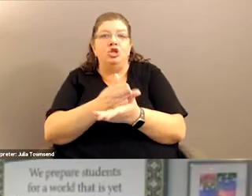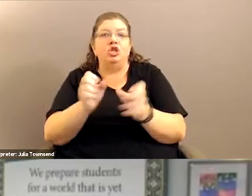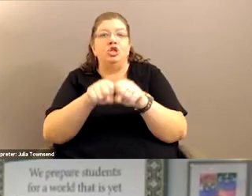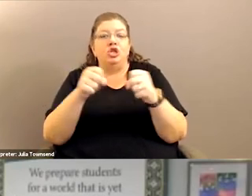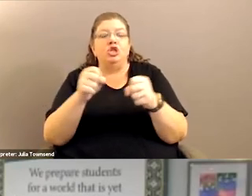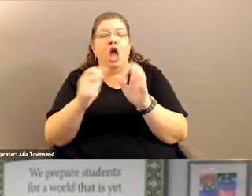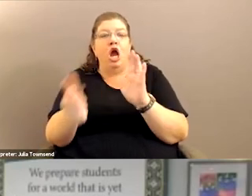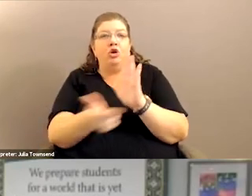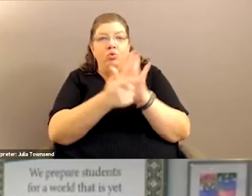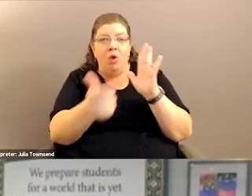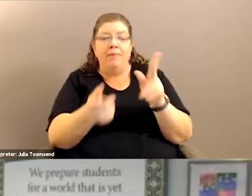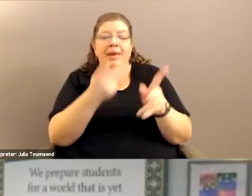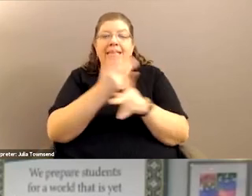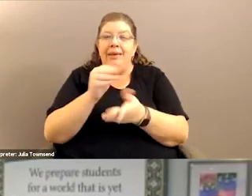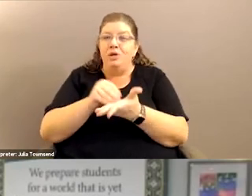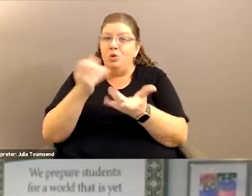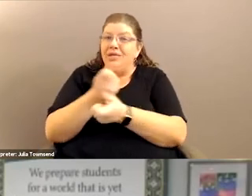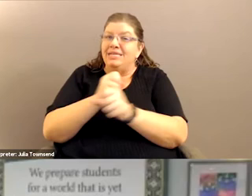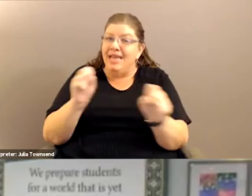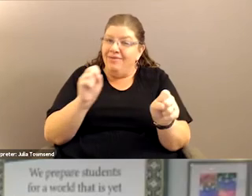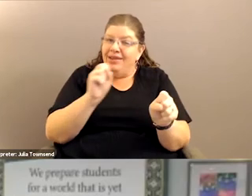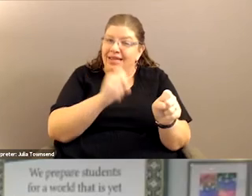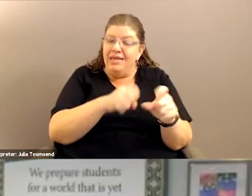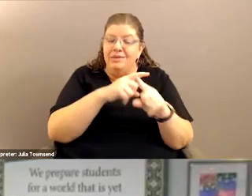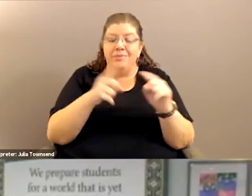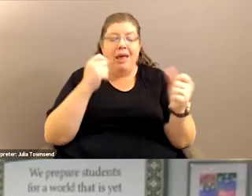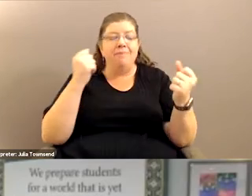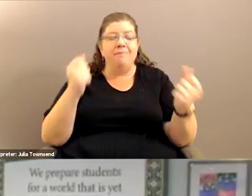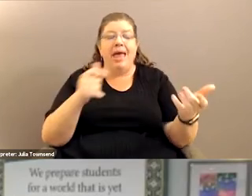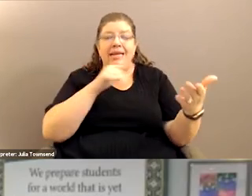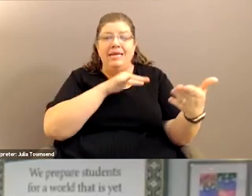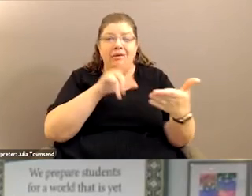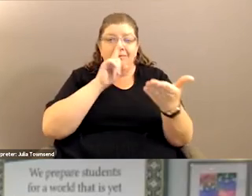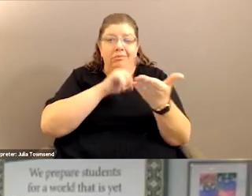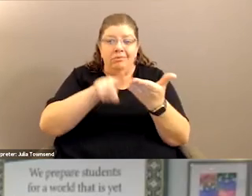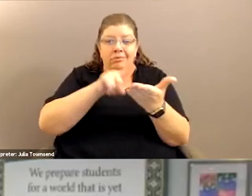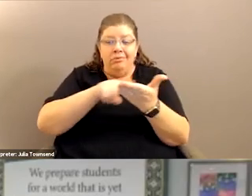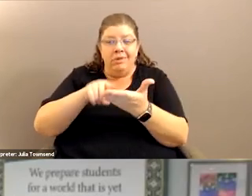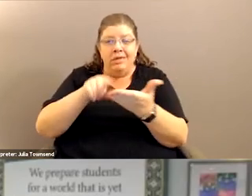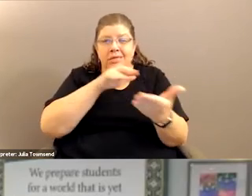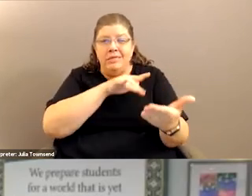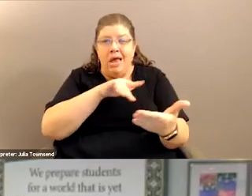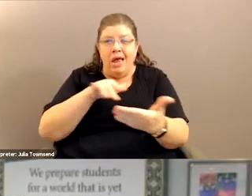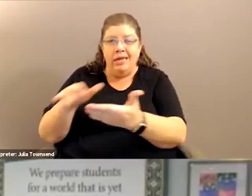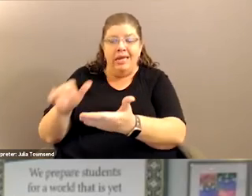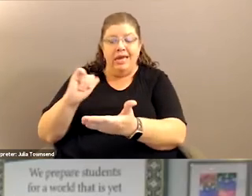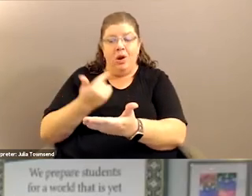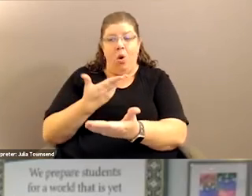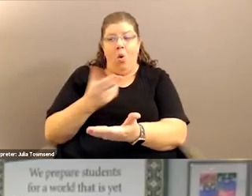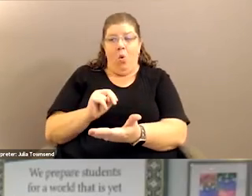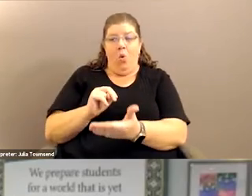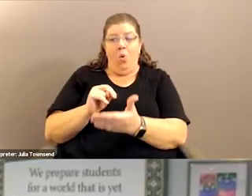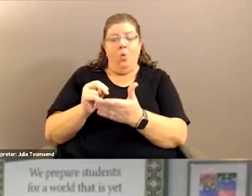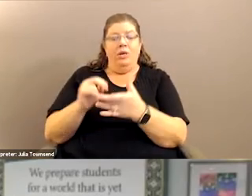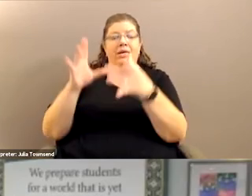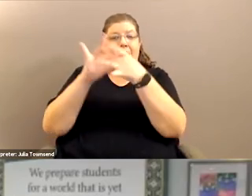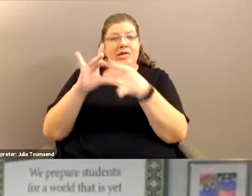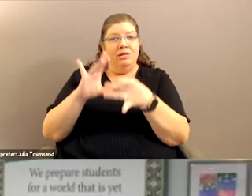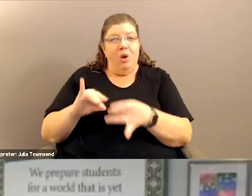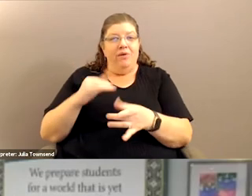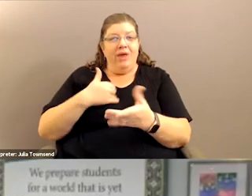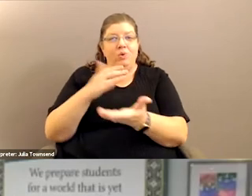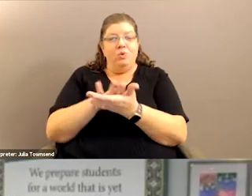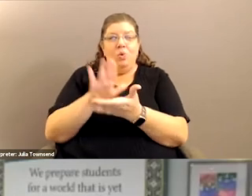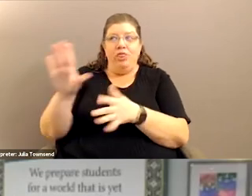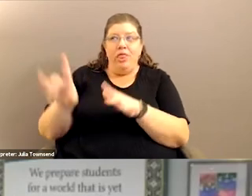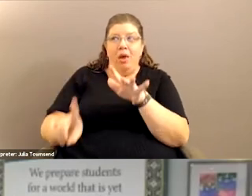safe but i also understand that study after study as well as our own testimonies from our own school district has shown that their presence